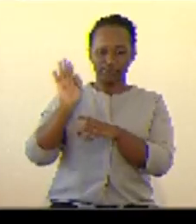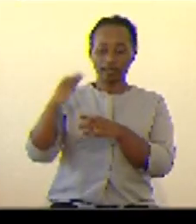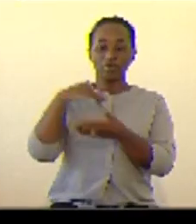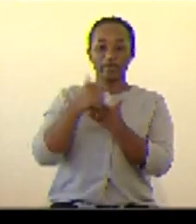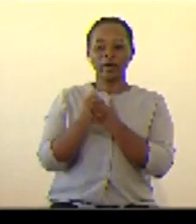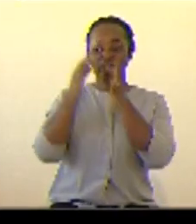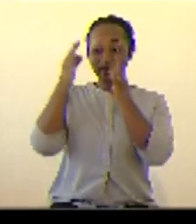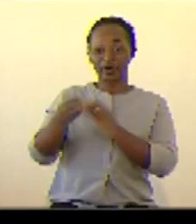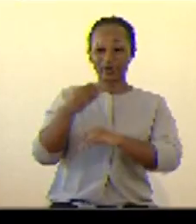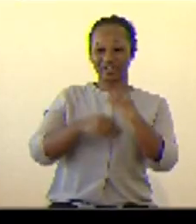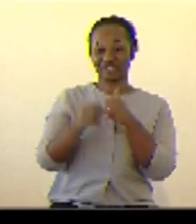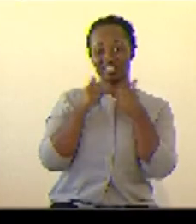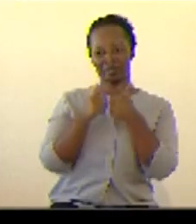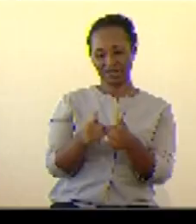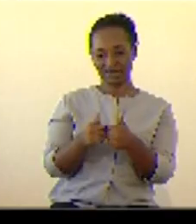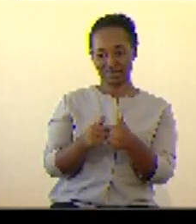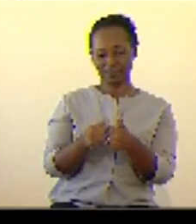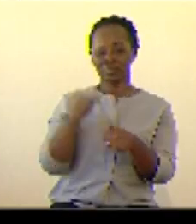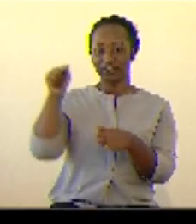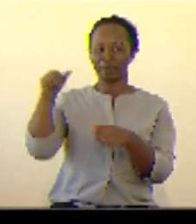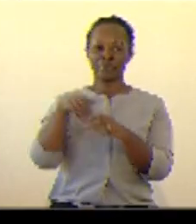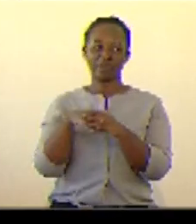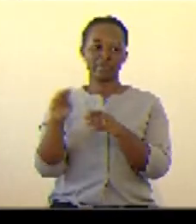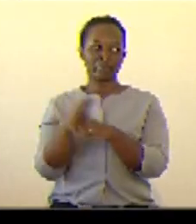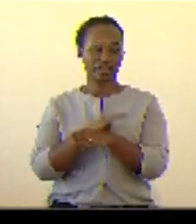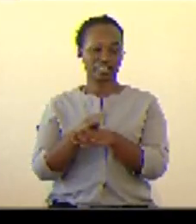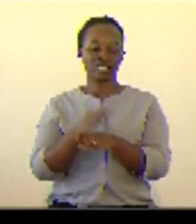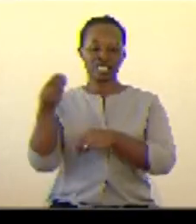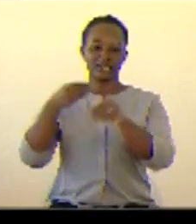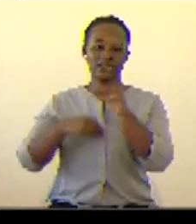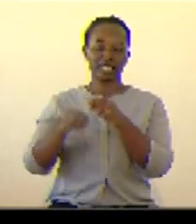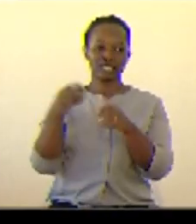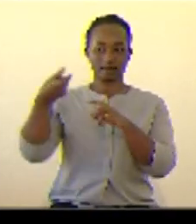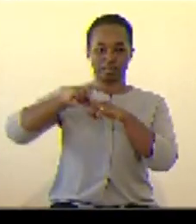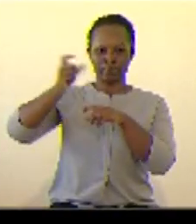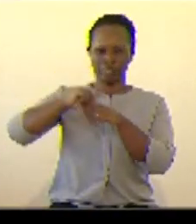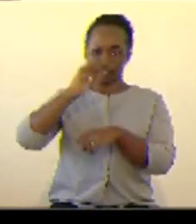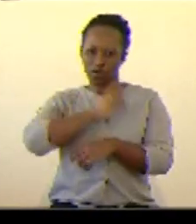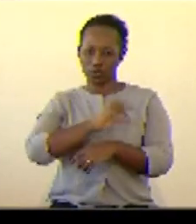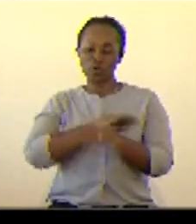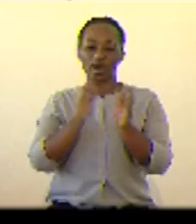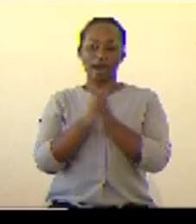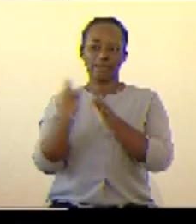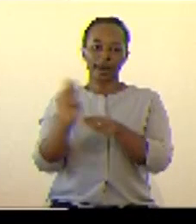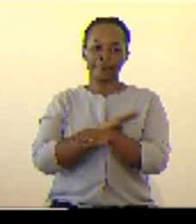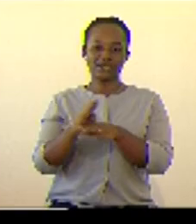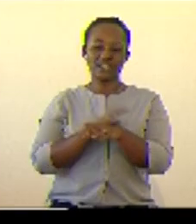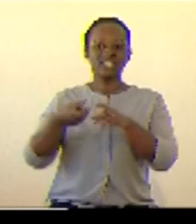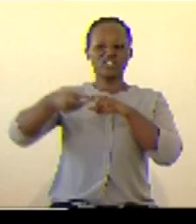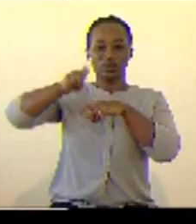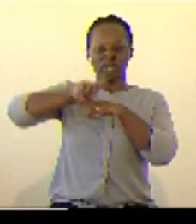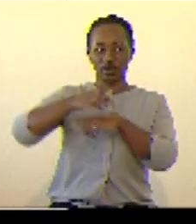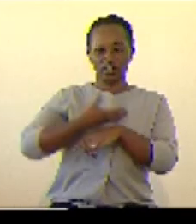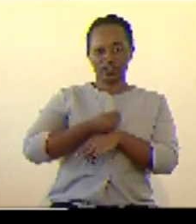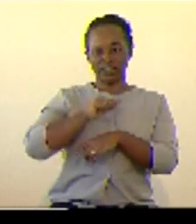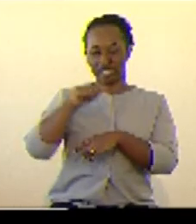okay. So that increases business sales, which increases profits, and the business expands. We have another